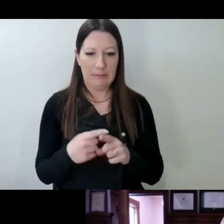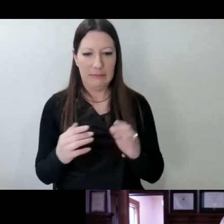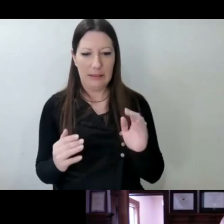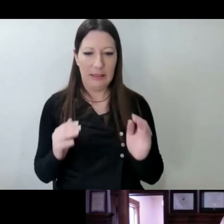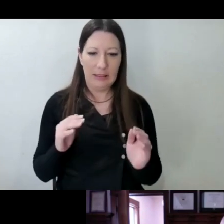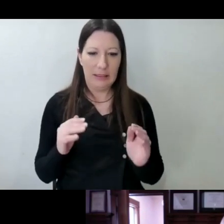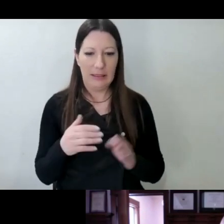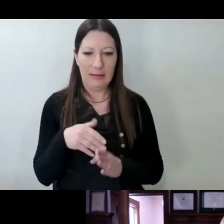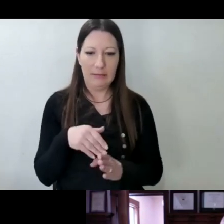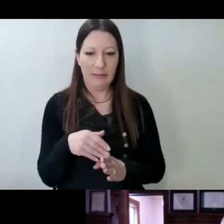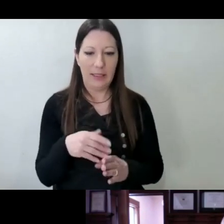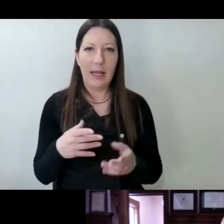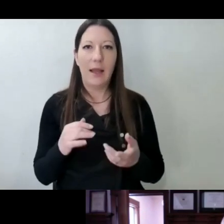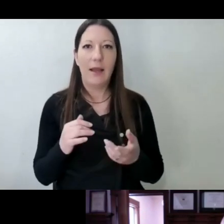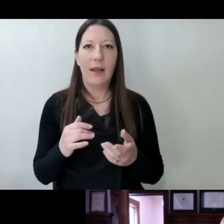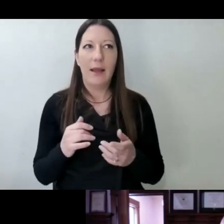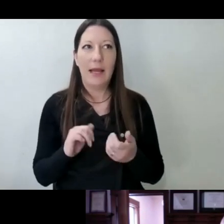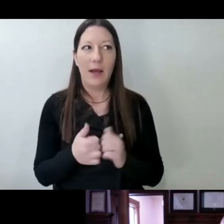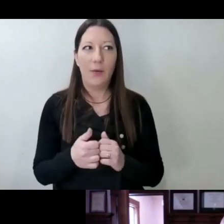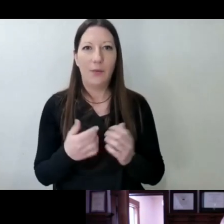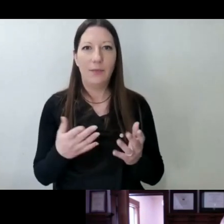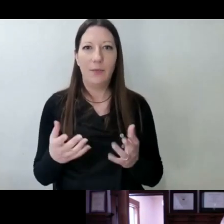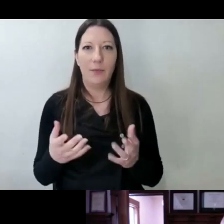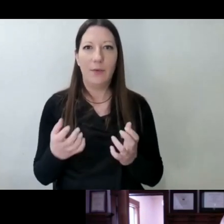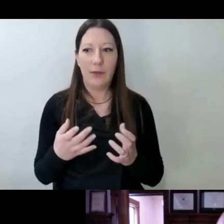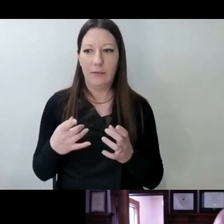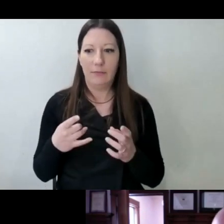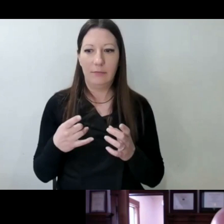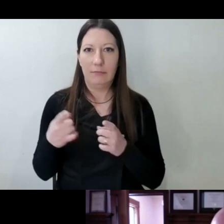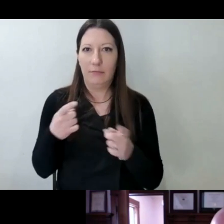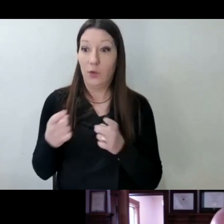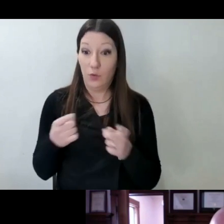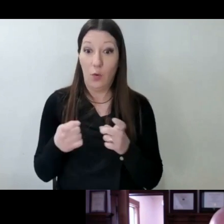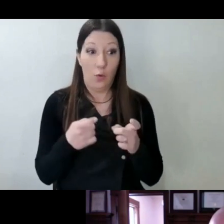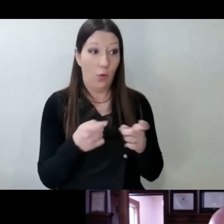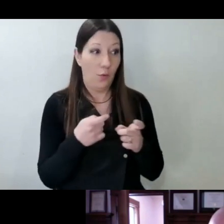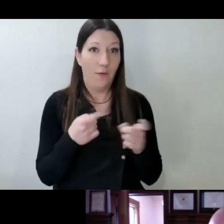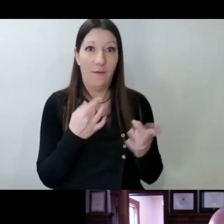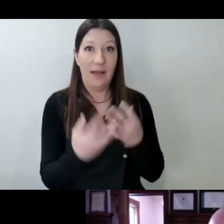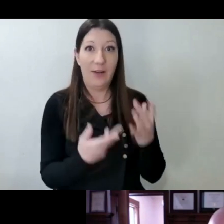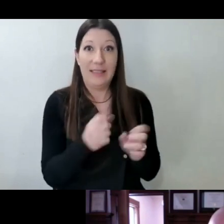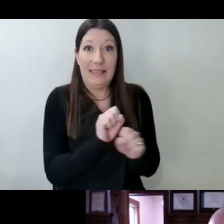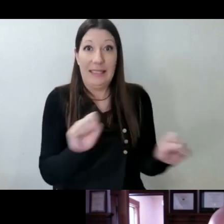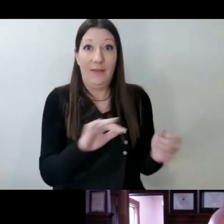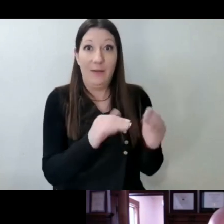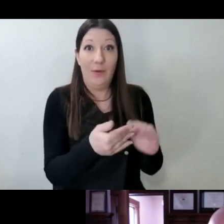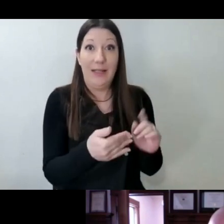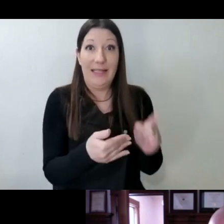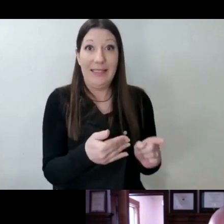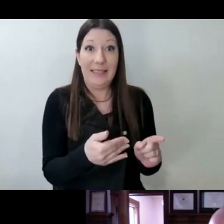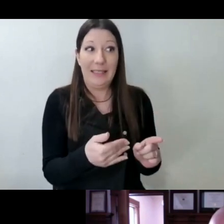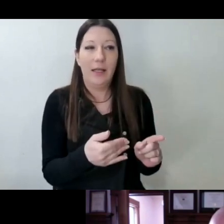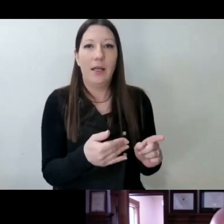these fires and kind of save the community that's been built there versus what the effect of doing so will have on the plant and animal life